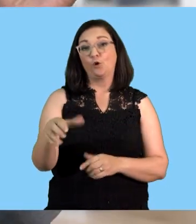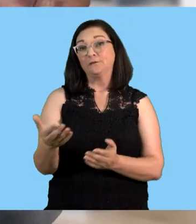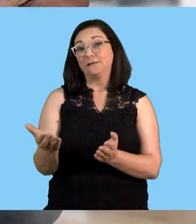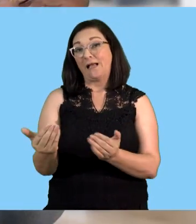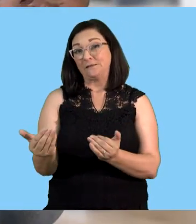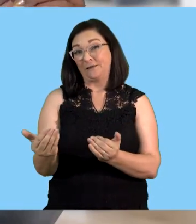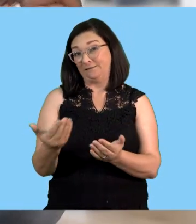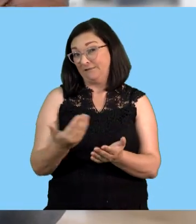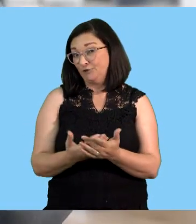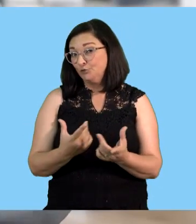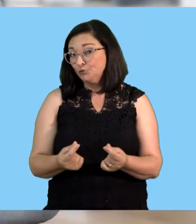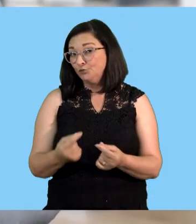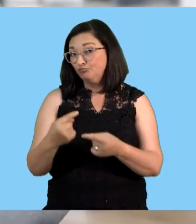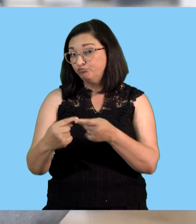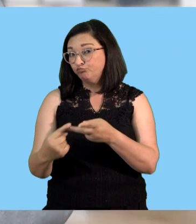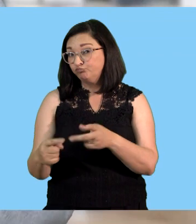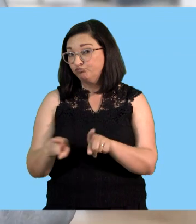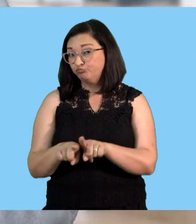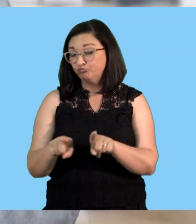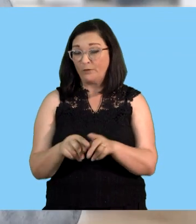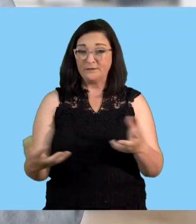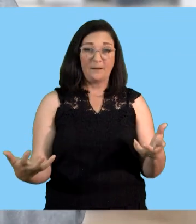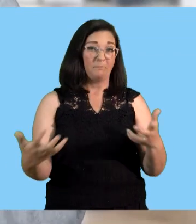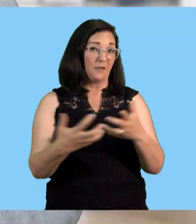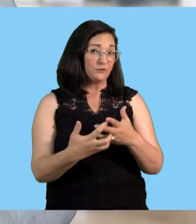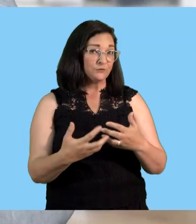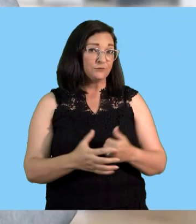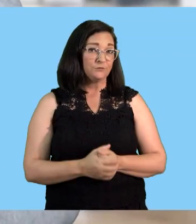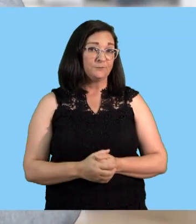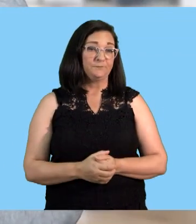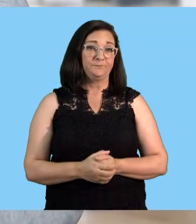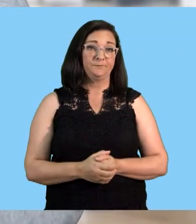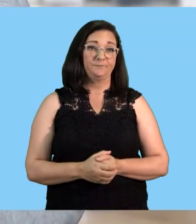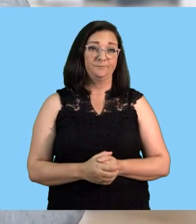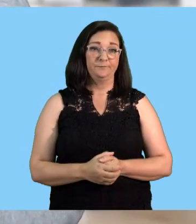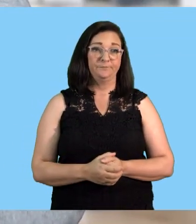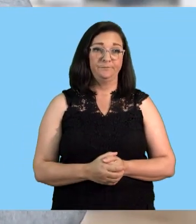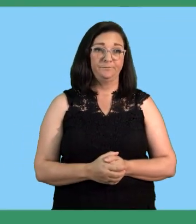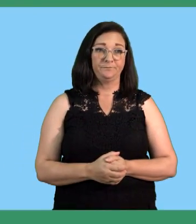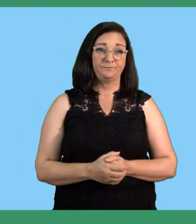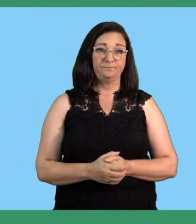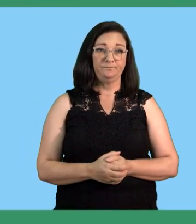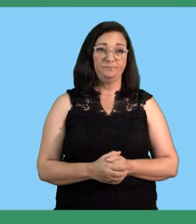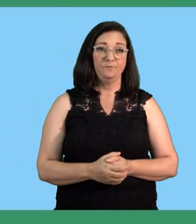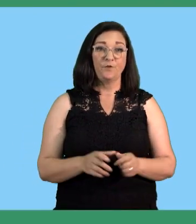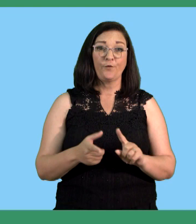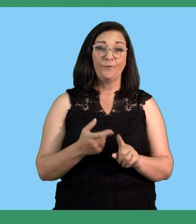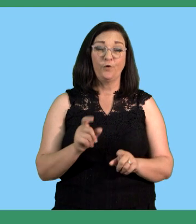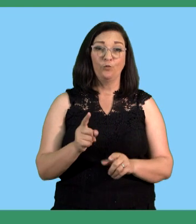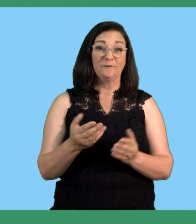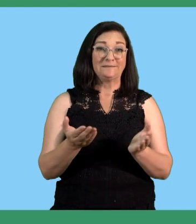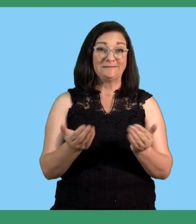the position. Remember in the previous bullet, or the first bullet, we said the employer is going to outline these expectations. So from